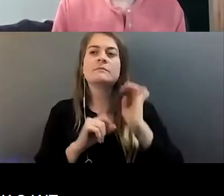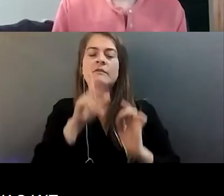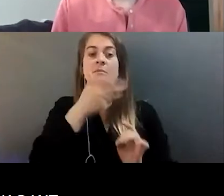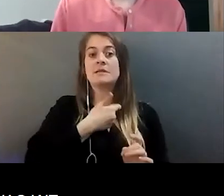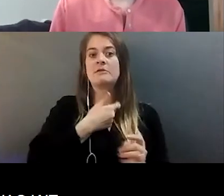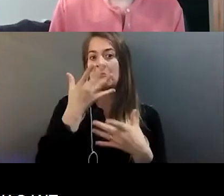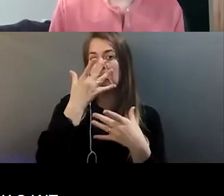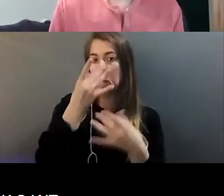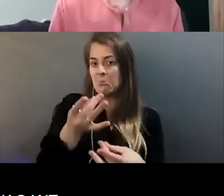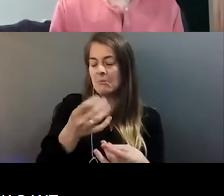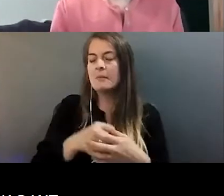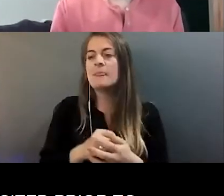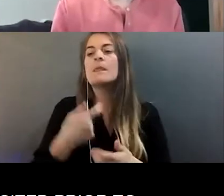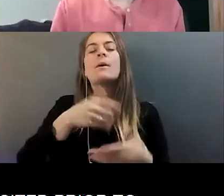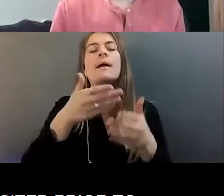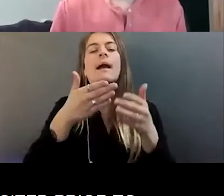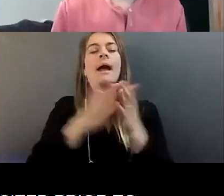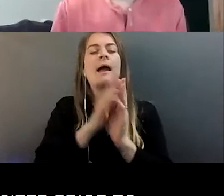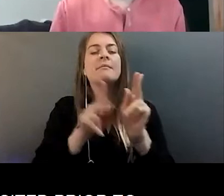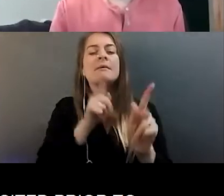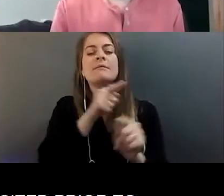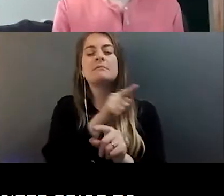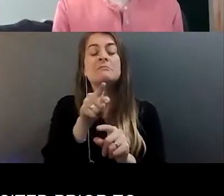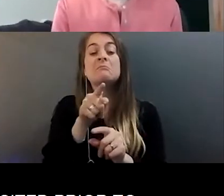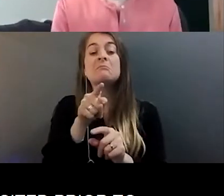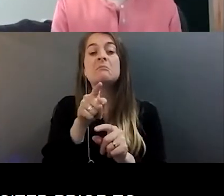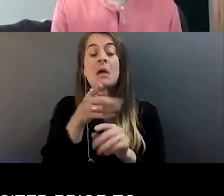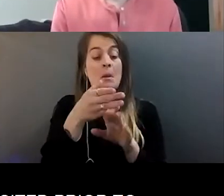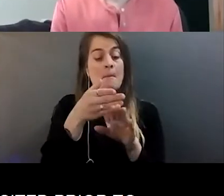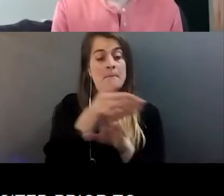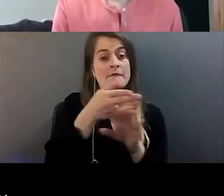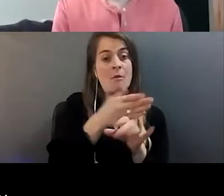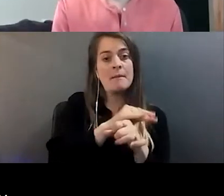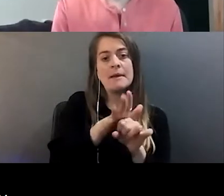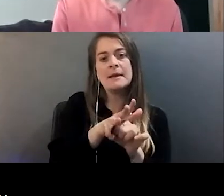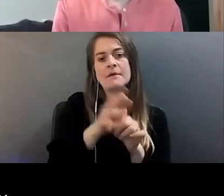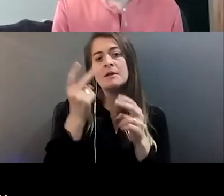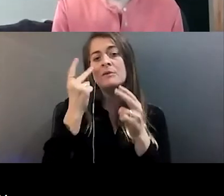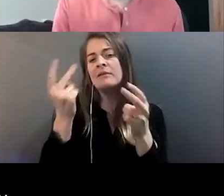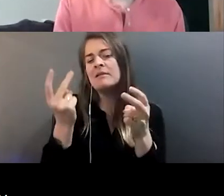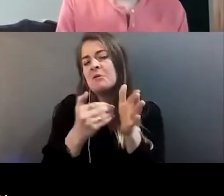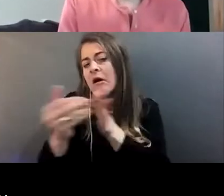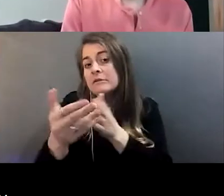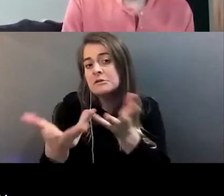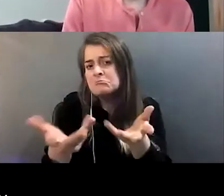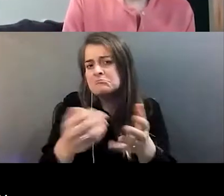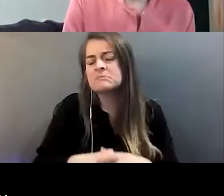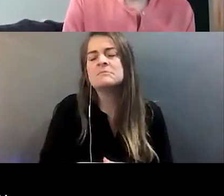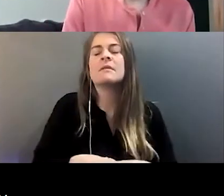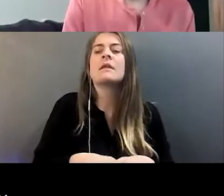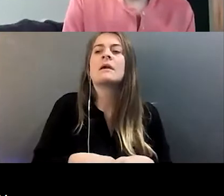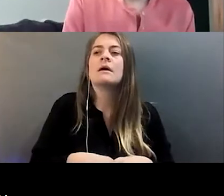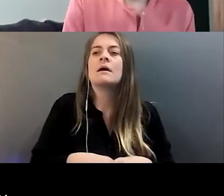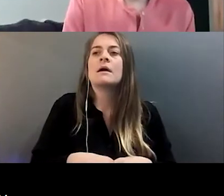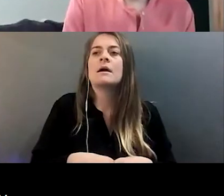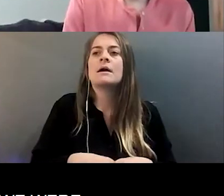we asked people how frequently they visited prior to the pandemic versus now. And